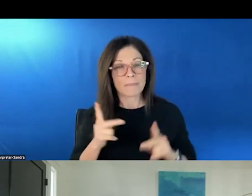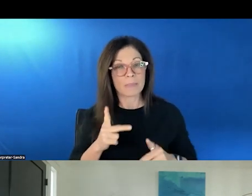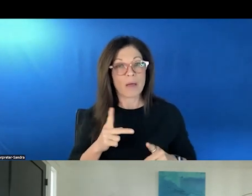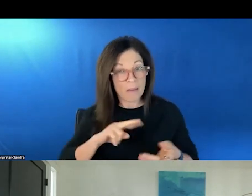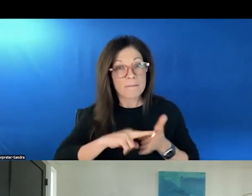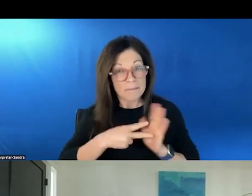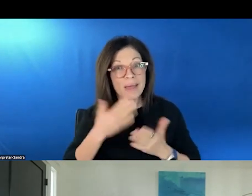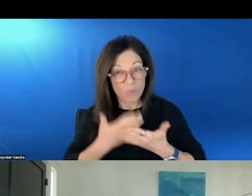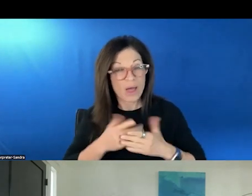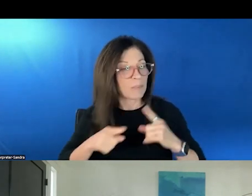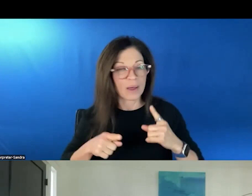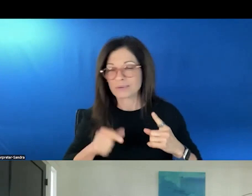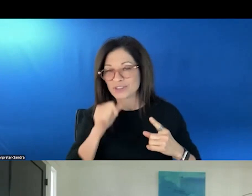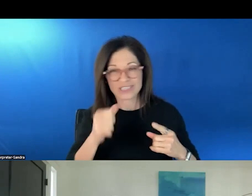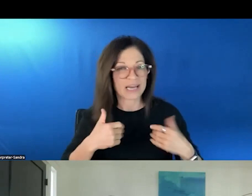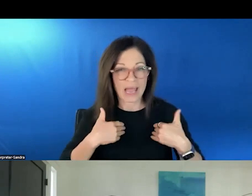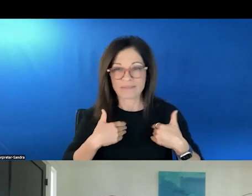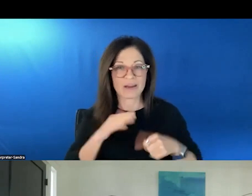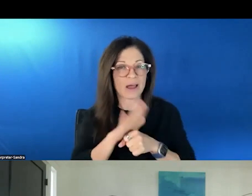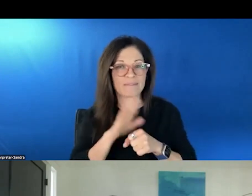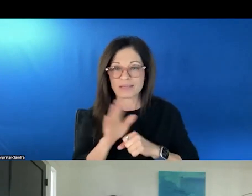well-intentioned, but just didn't have that exposure?